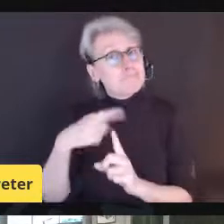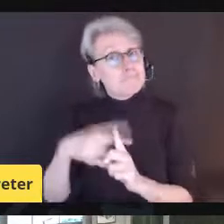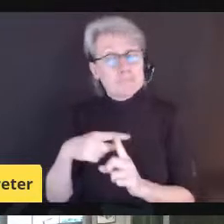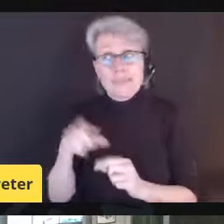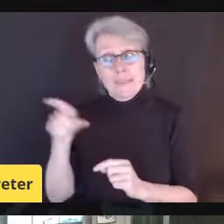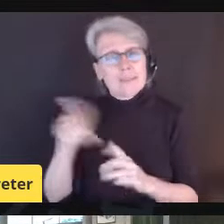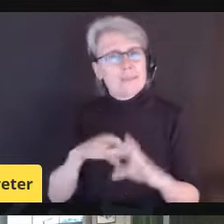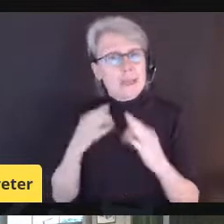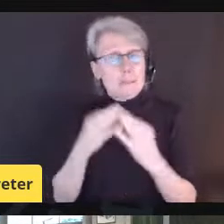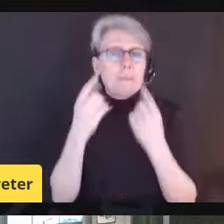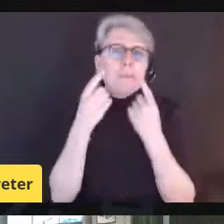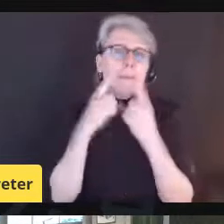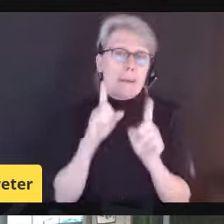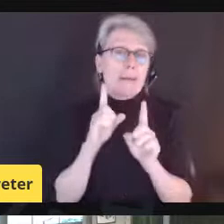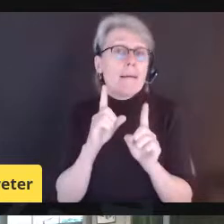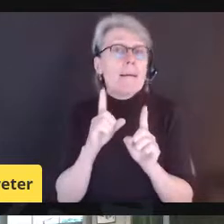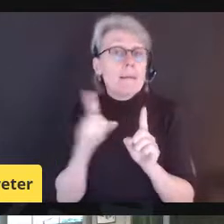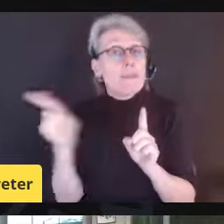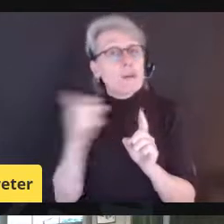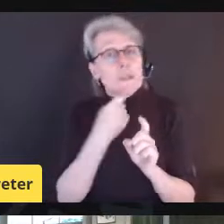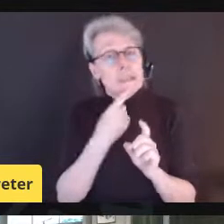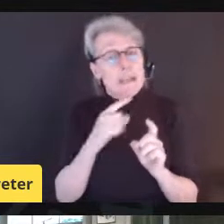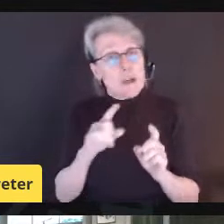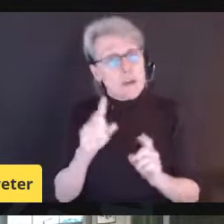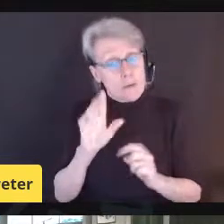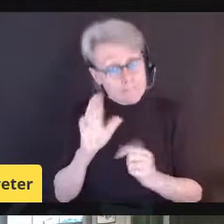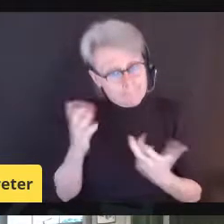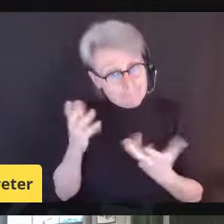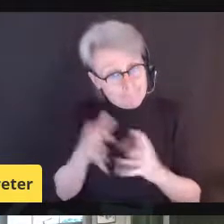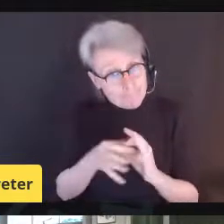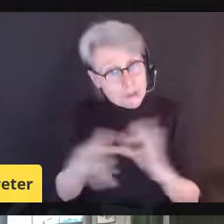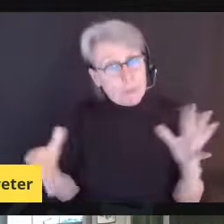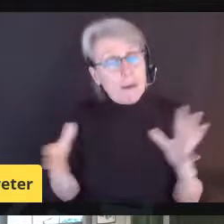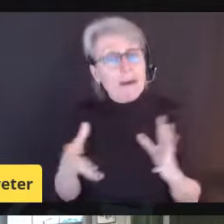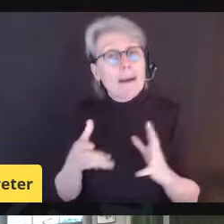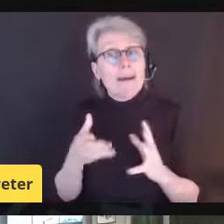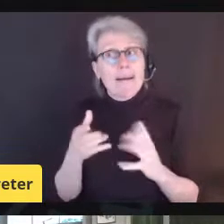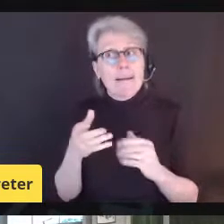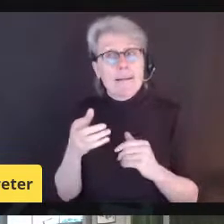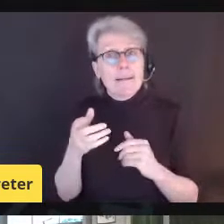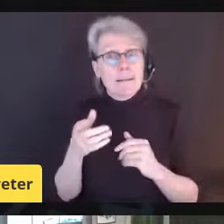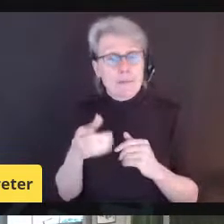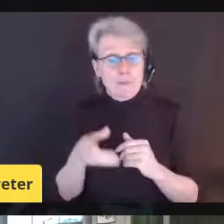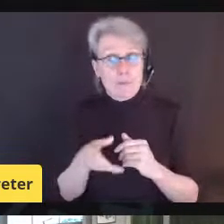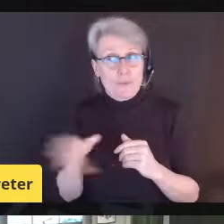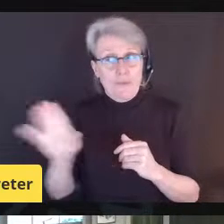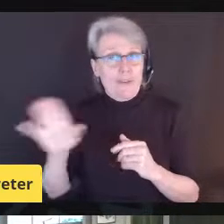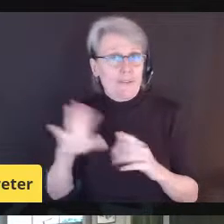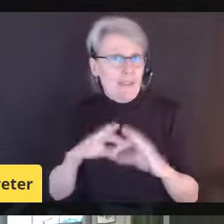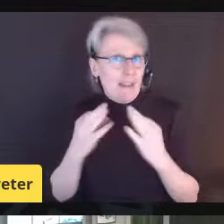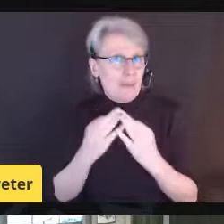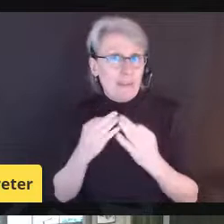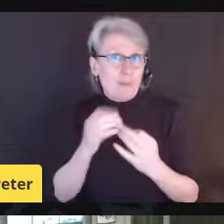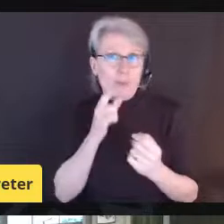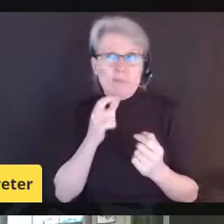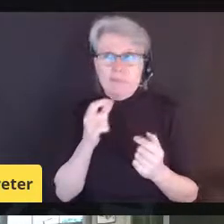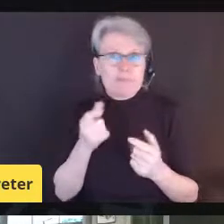family were able to finally say goodbye to the family member that they could not find who had drowned.